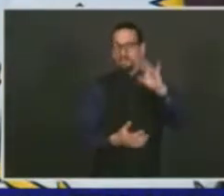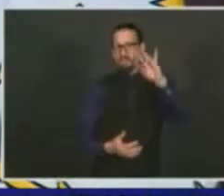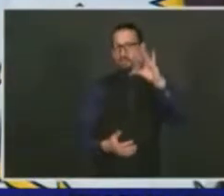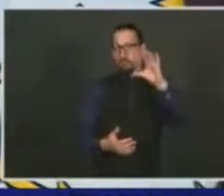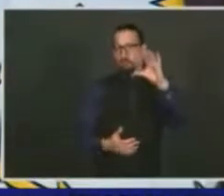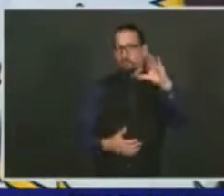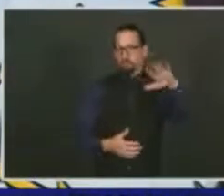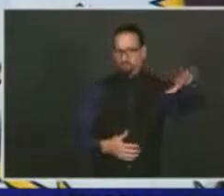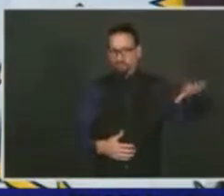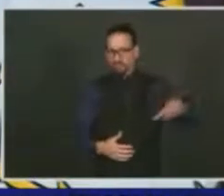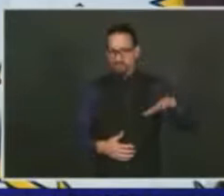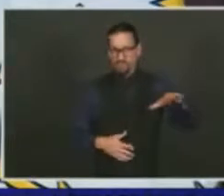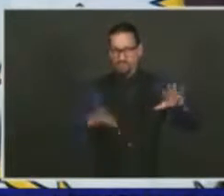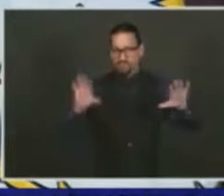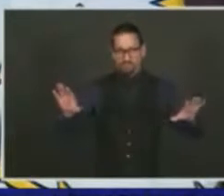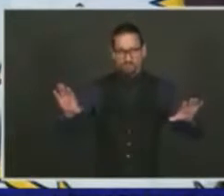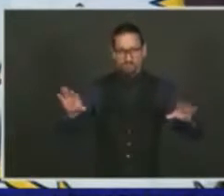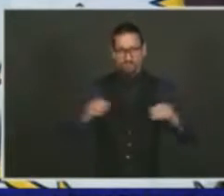kids purely virtual.